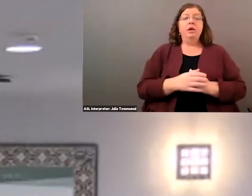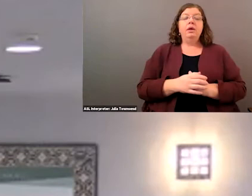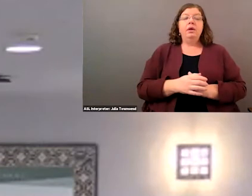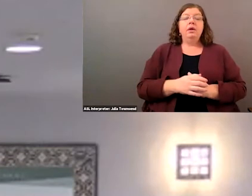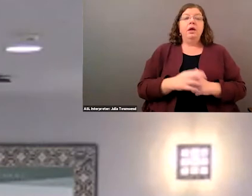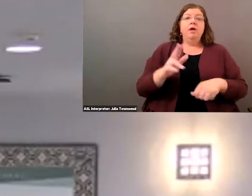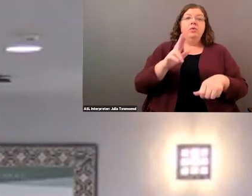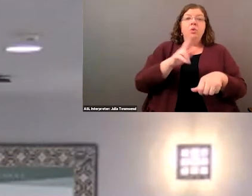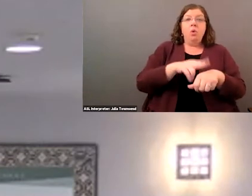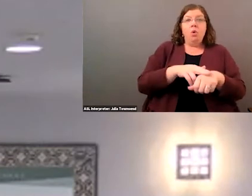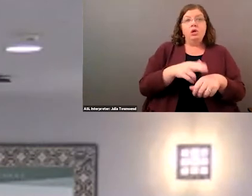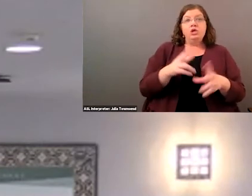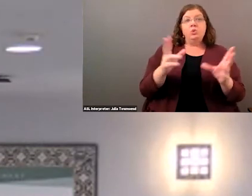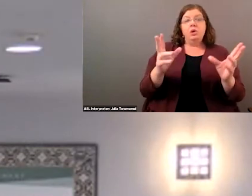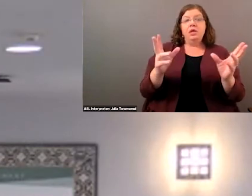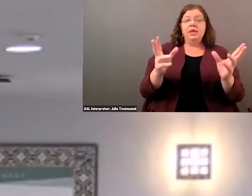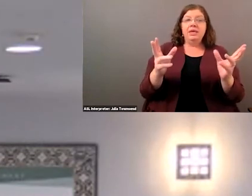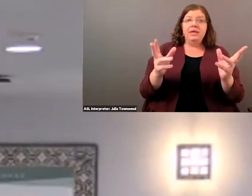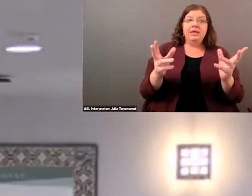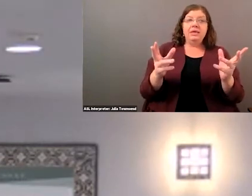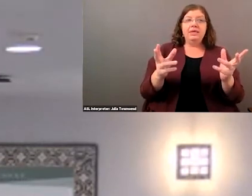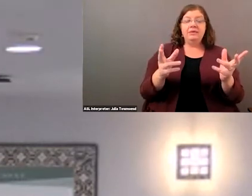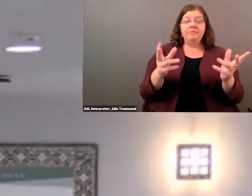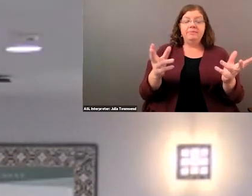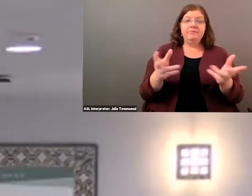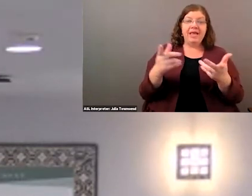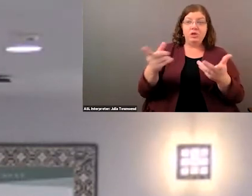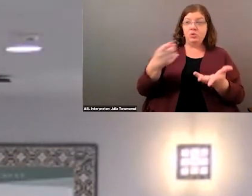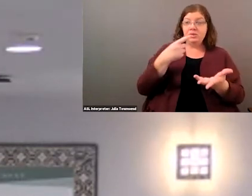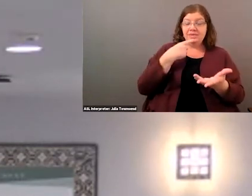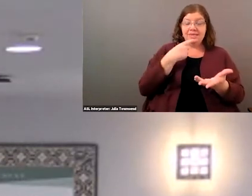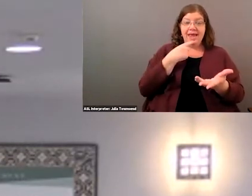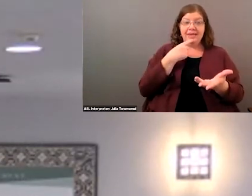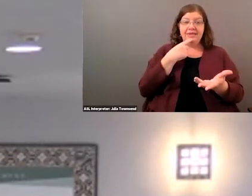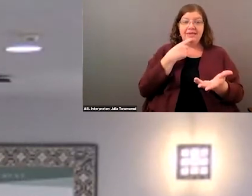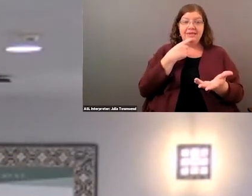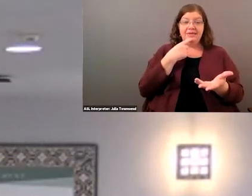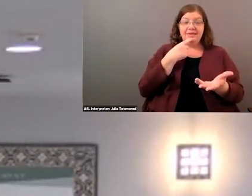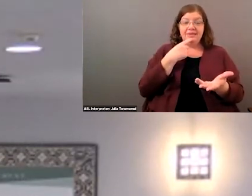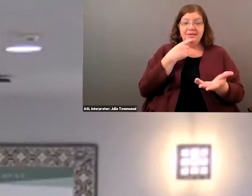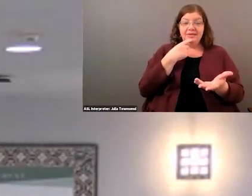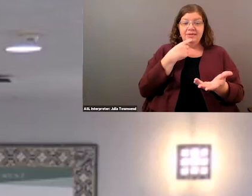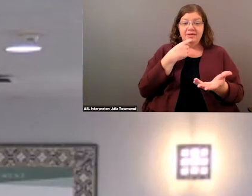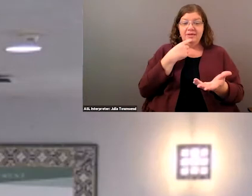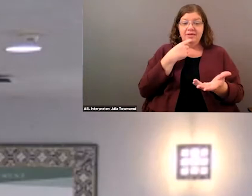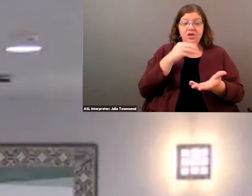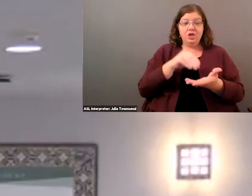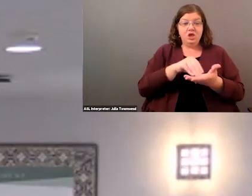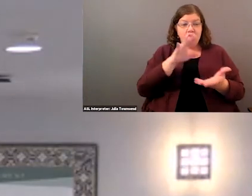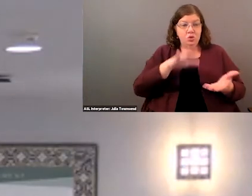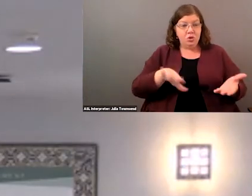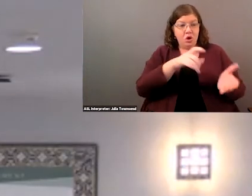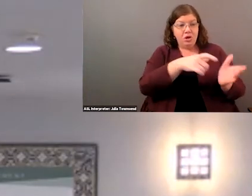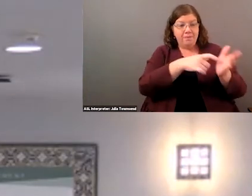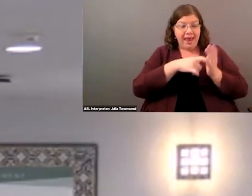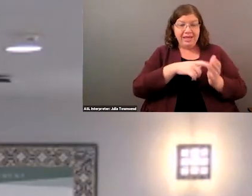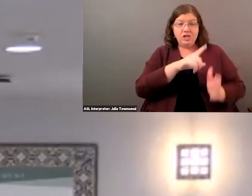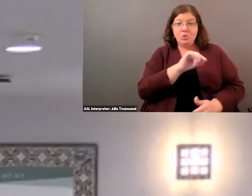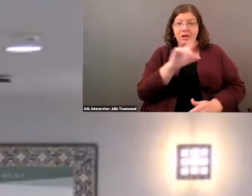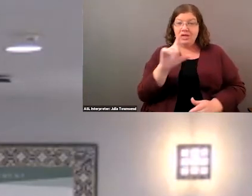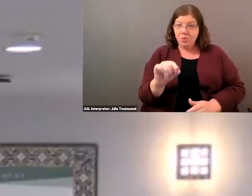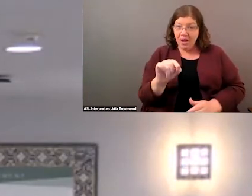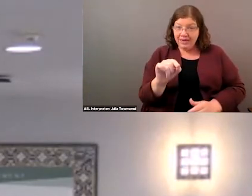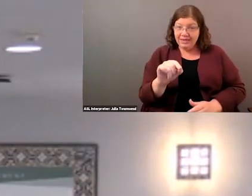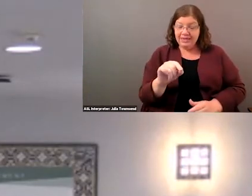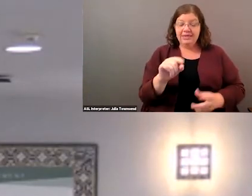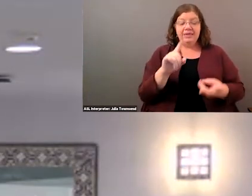the Black students and their demands in 2020, and then the future leaders of America, student